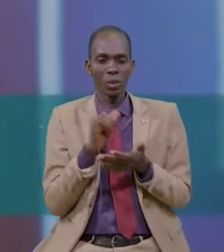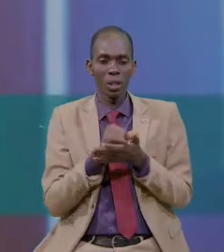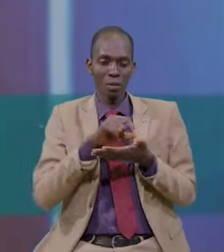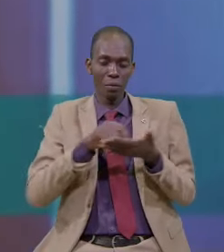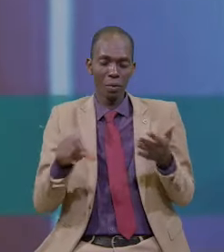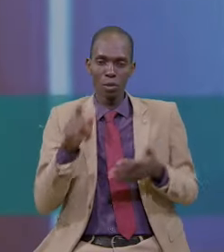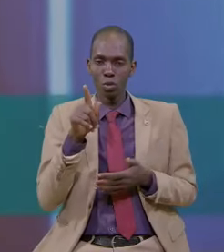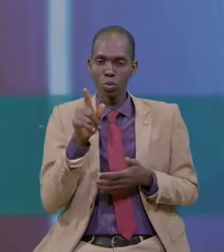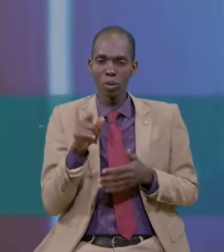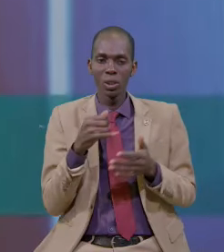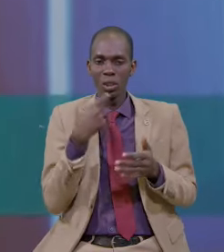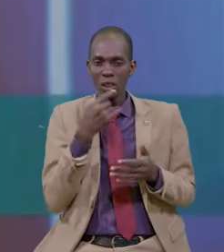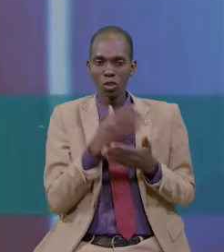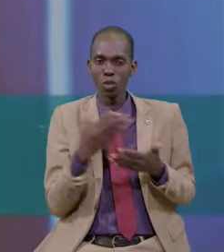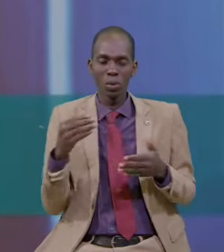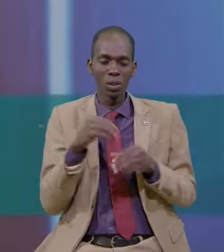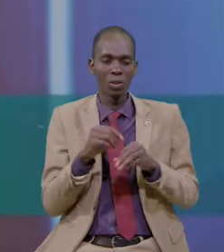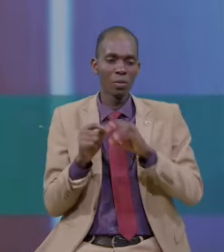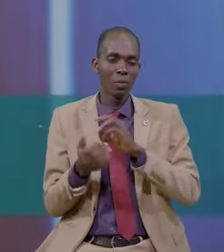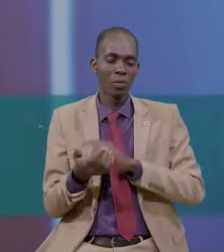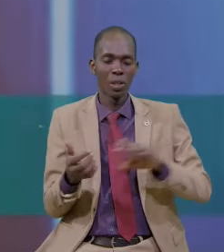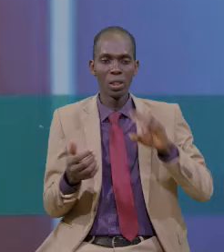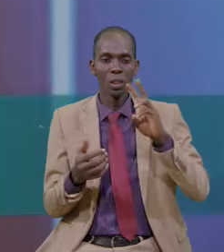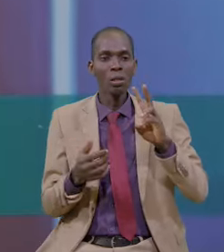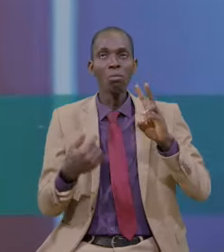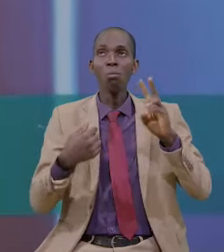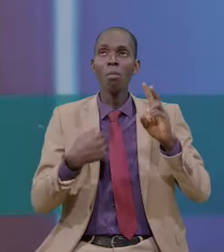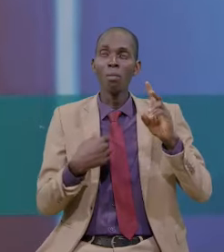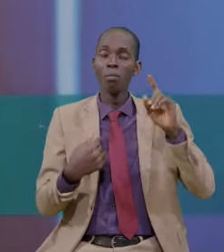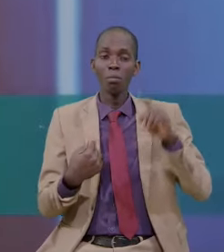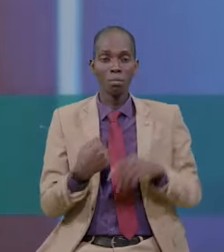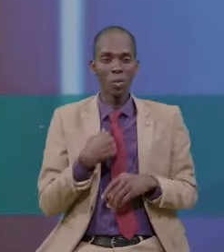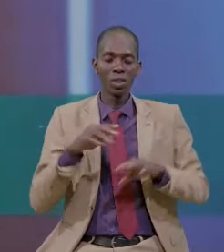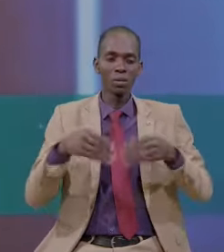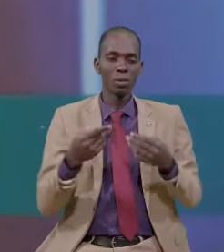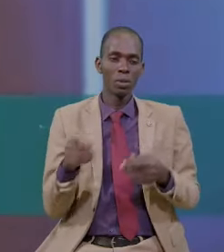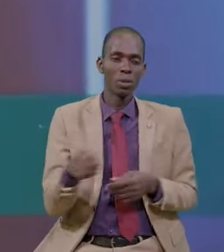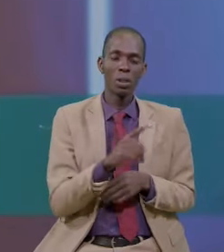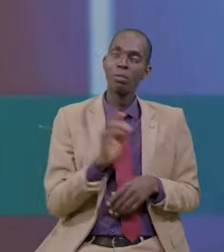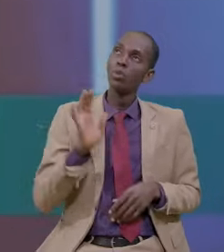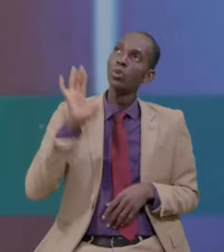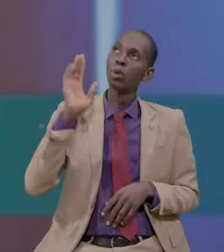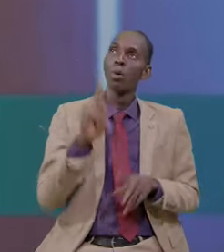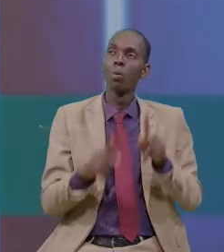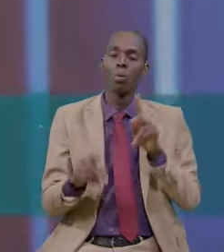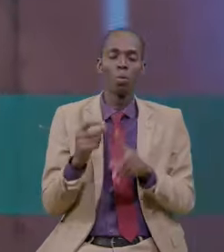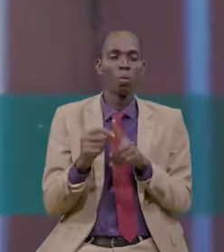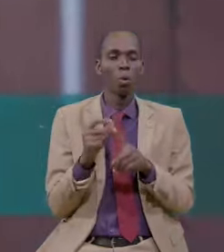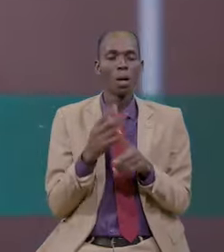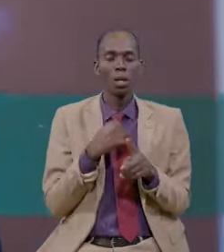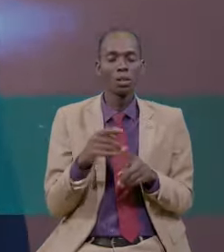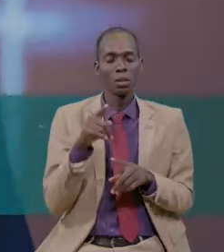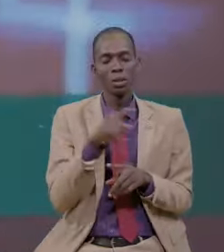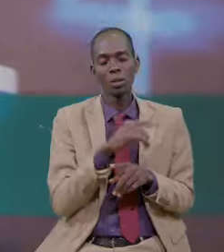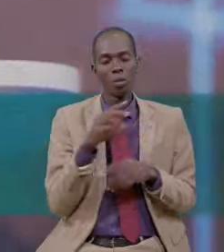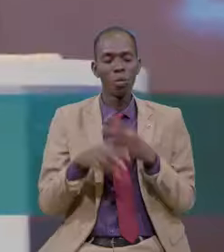verse 6, I've given them your word, and the world has hated them. Before he goes to verse 21, he said, the